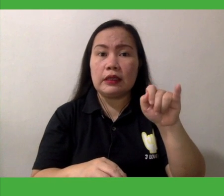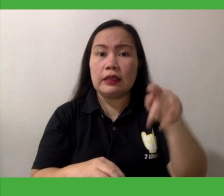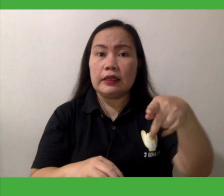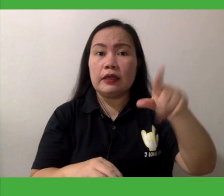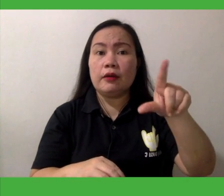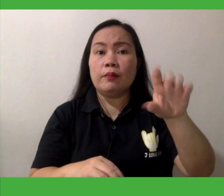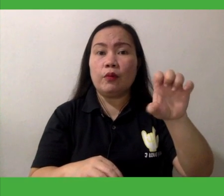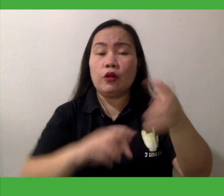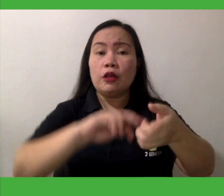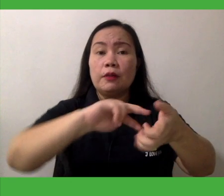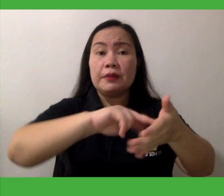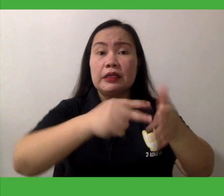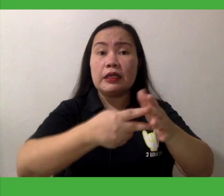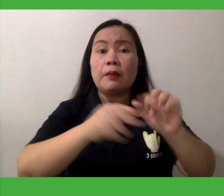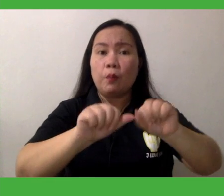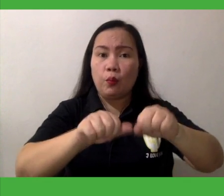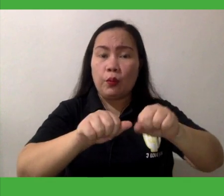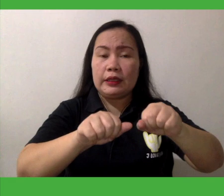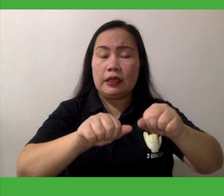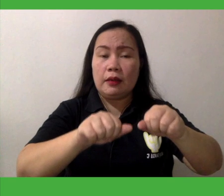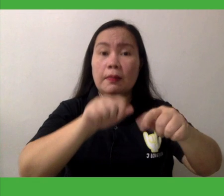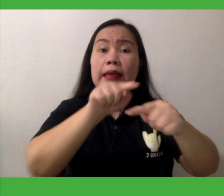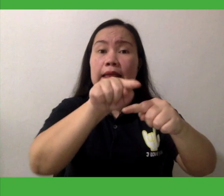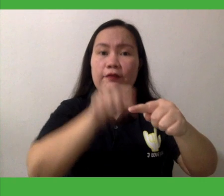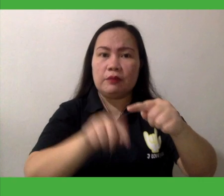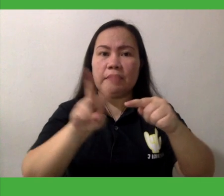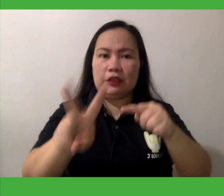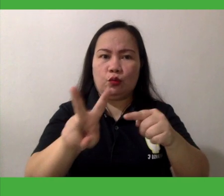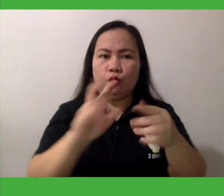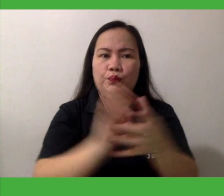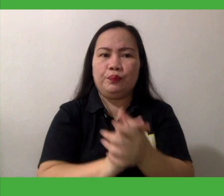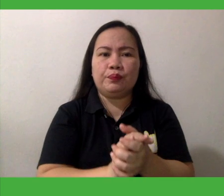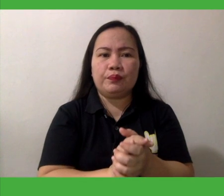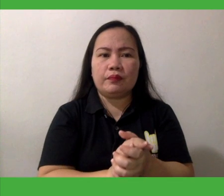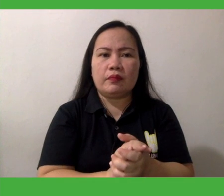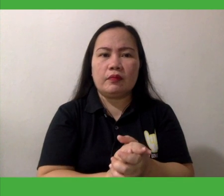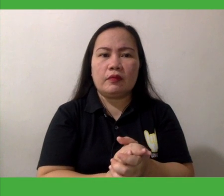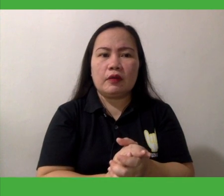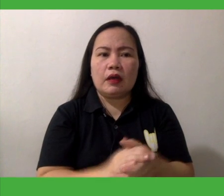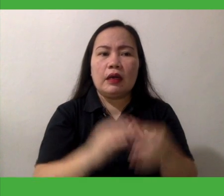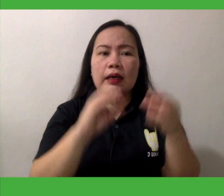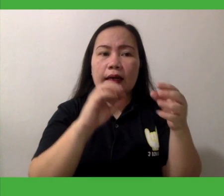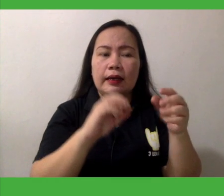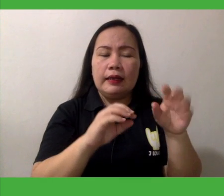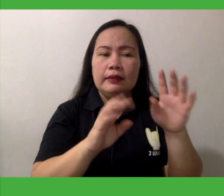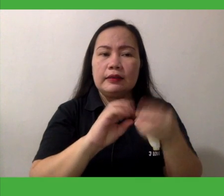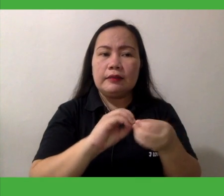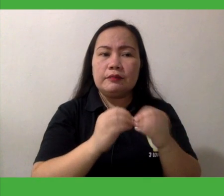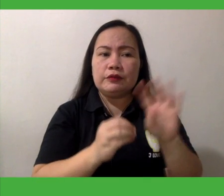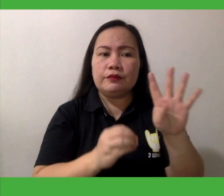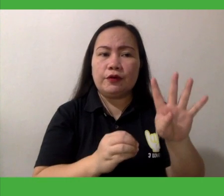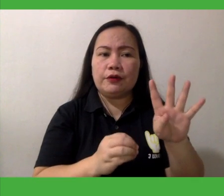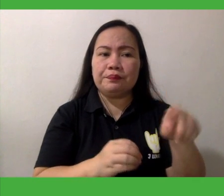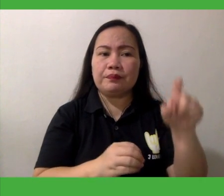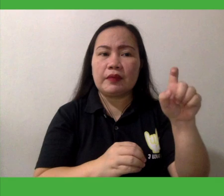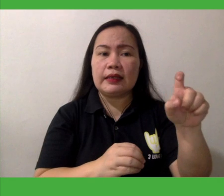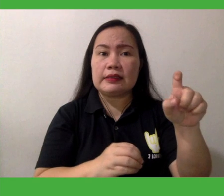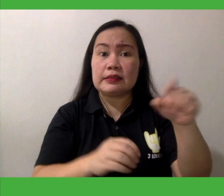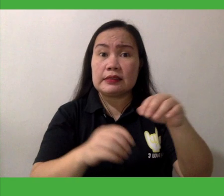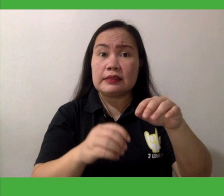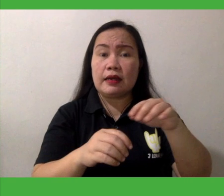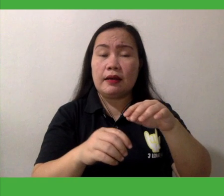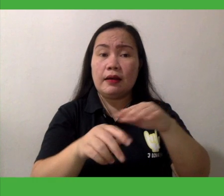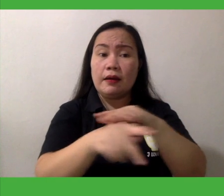D are 2, 4, 6, 8. Number 4. X is a prime number less